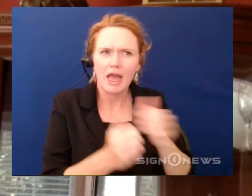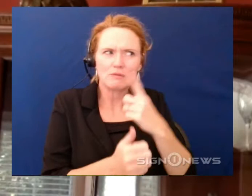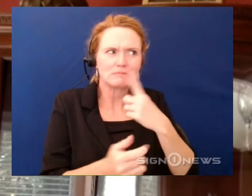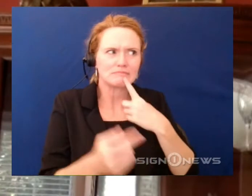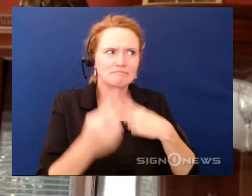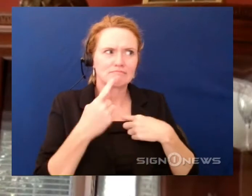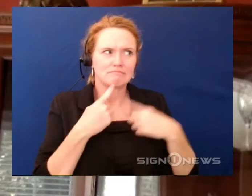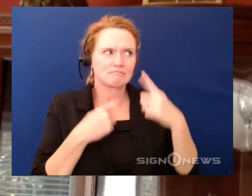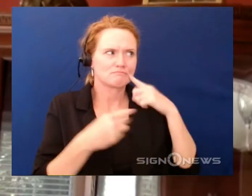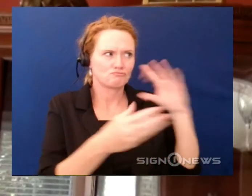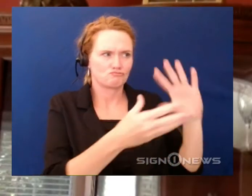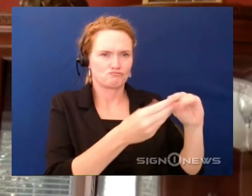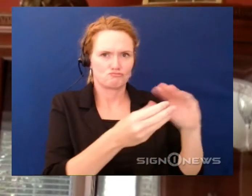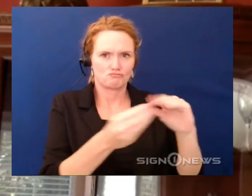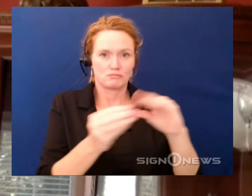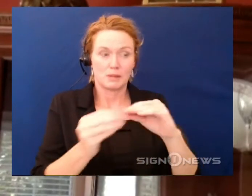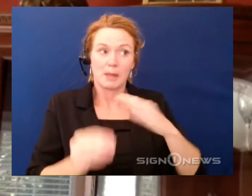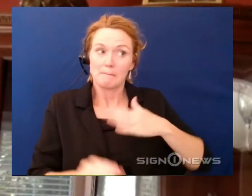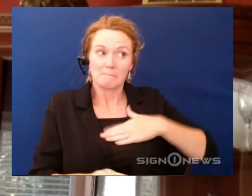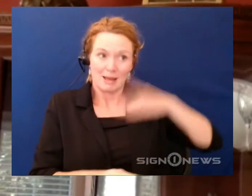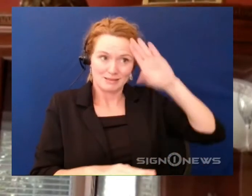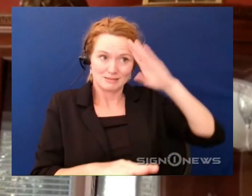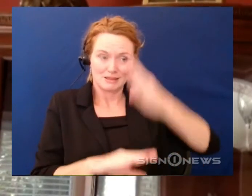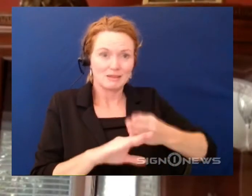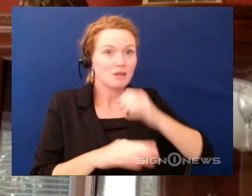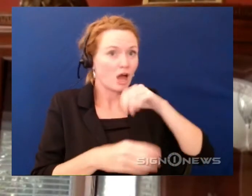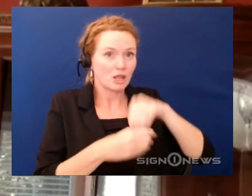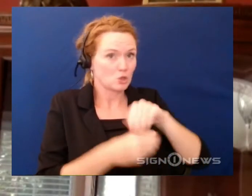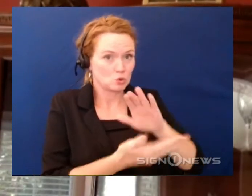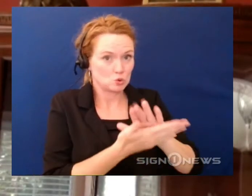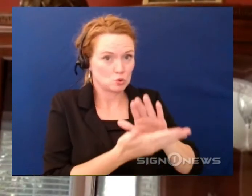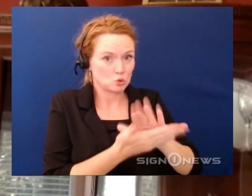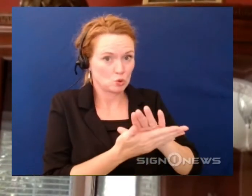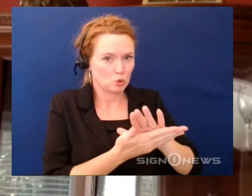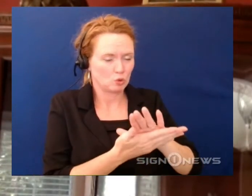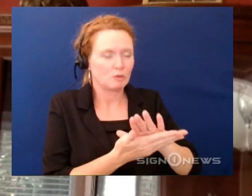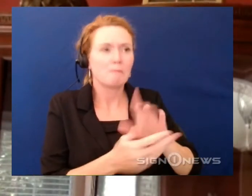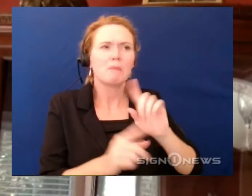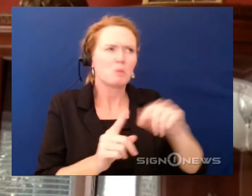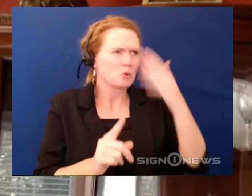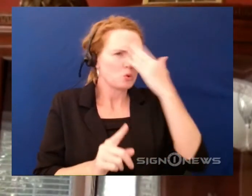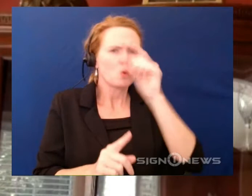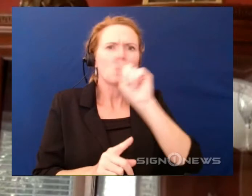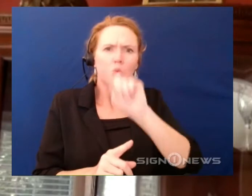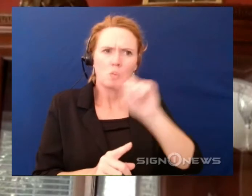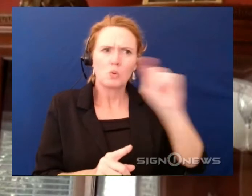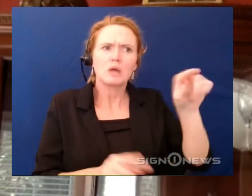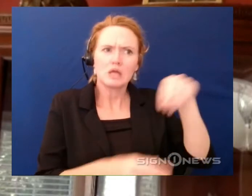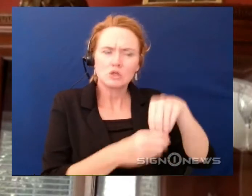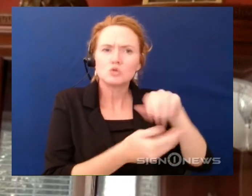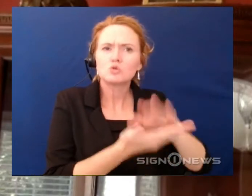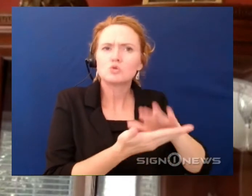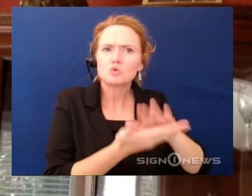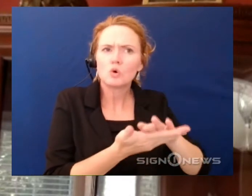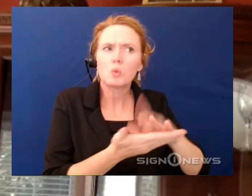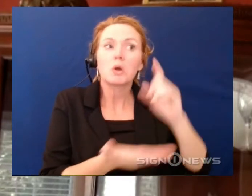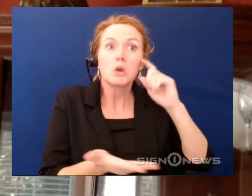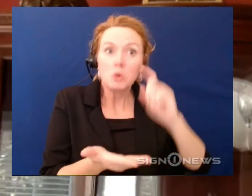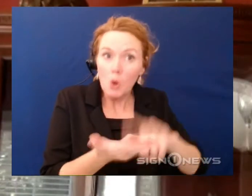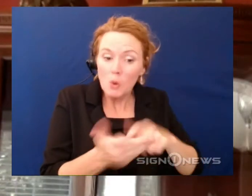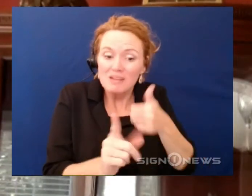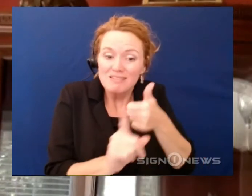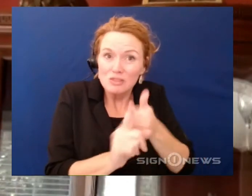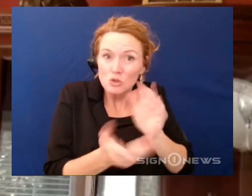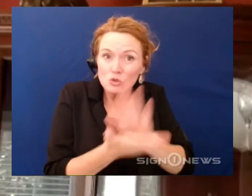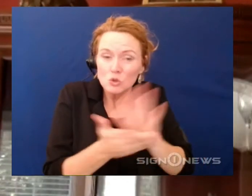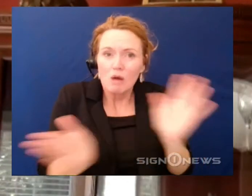talk about it. Now, my son John wasn't in school, but certainly we knew people in school, and the school systems were pushing for that. And